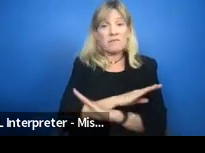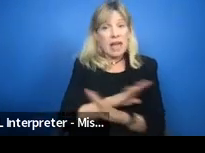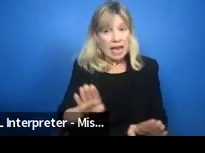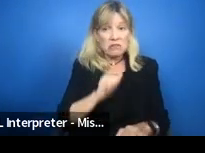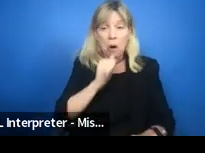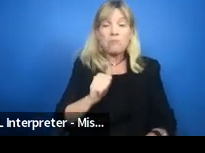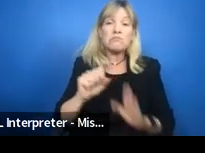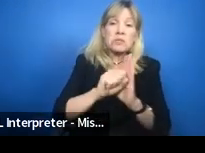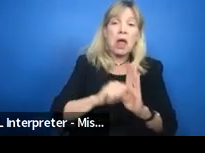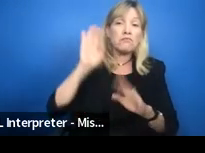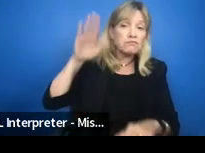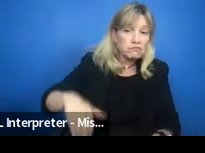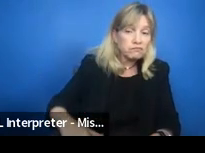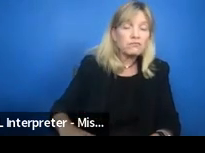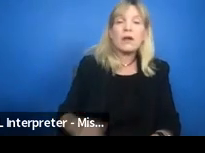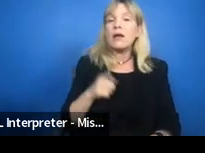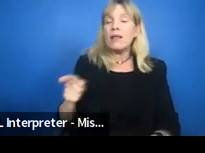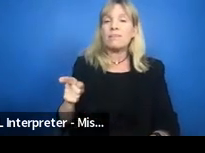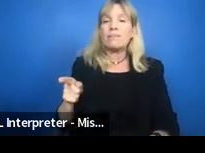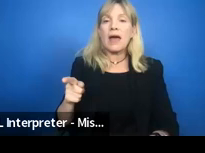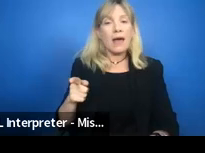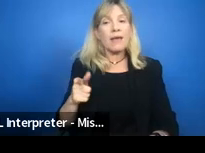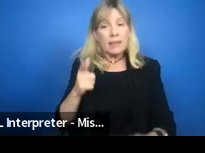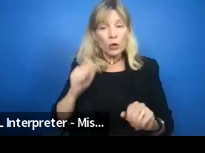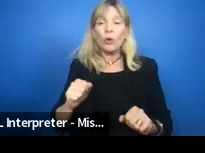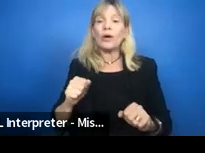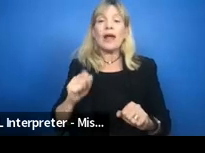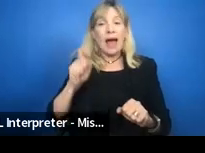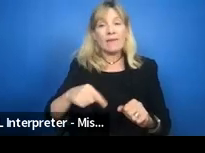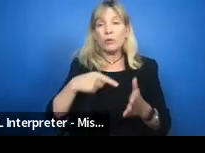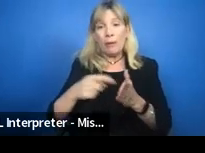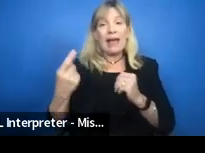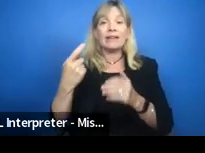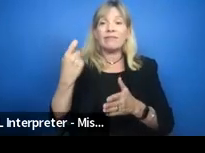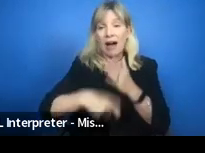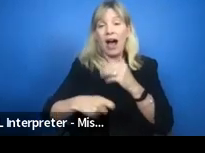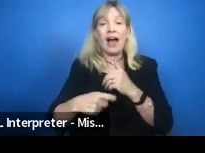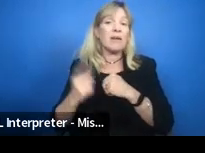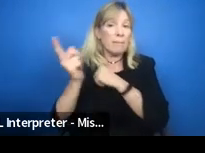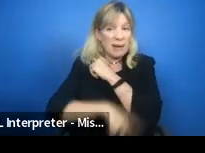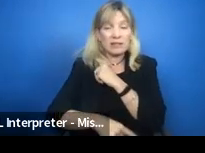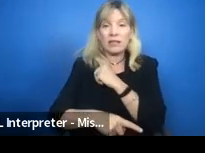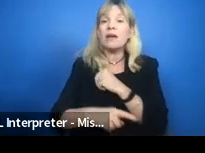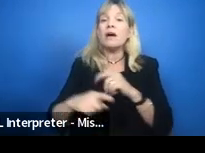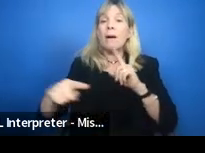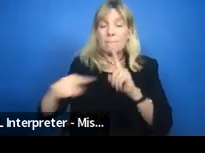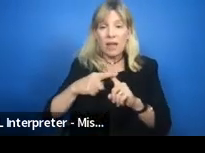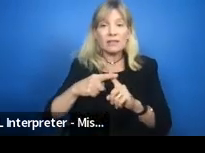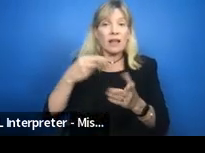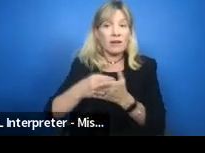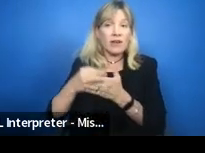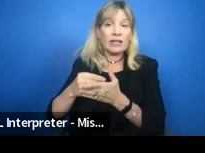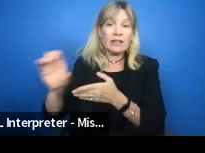that, they face a financial penalty. So along with a reduction in funding.